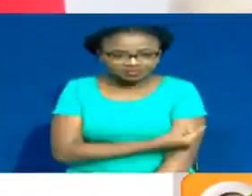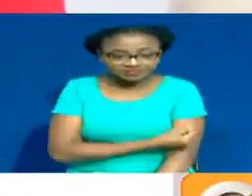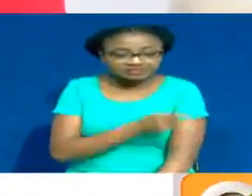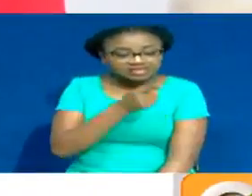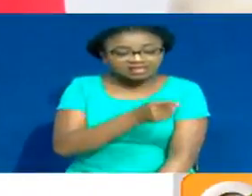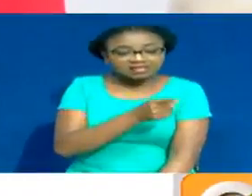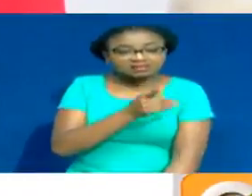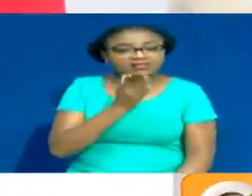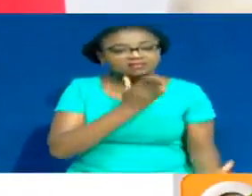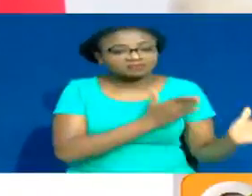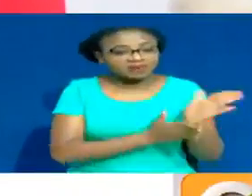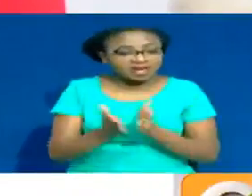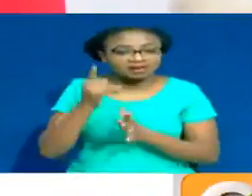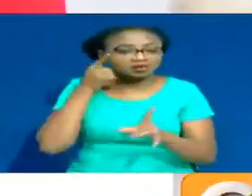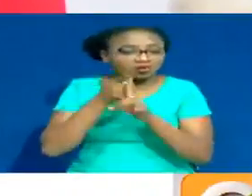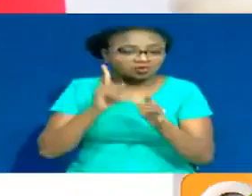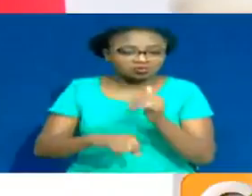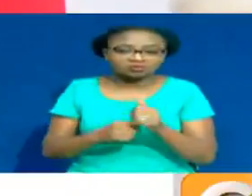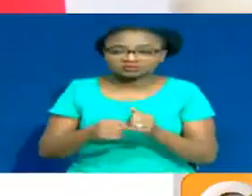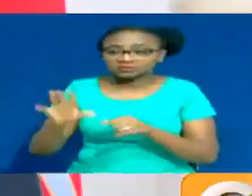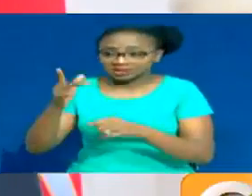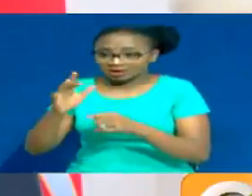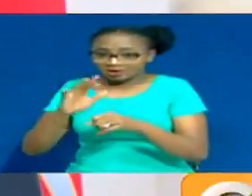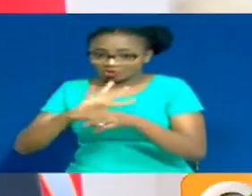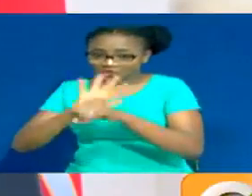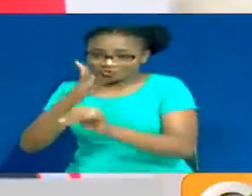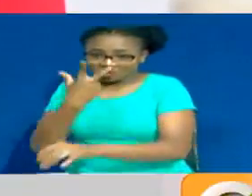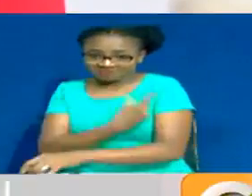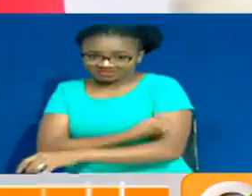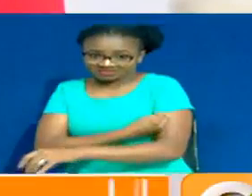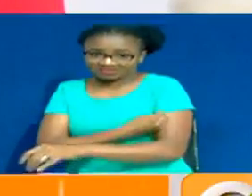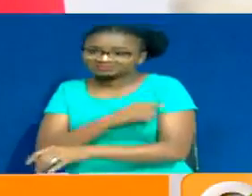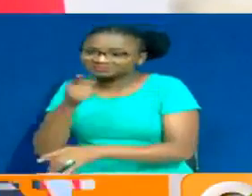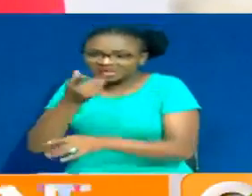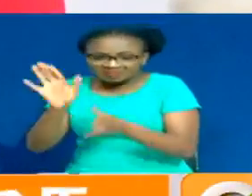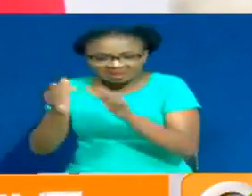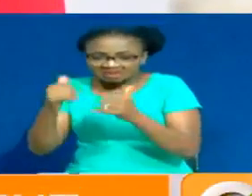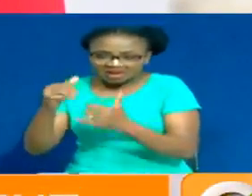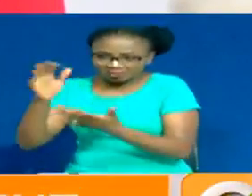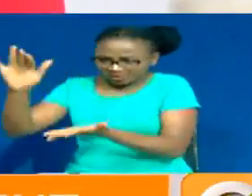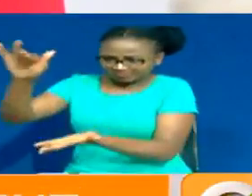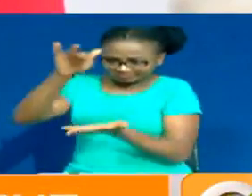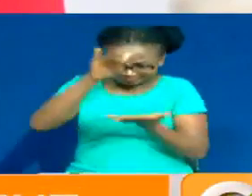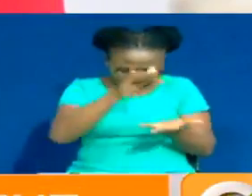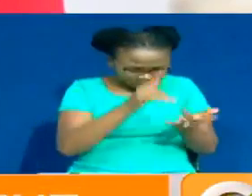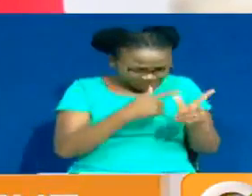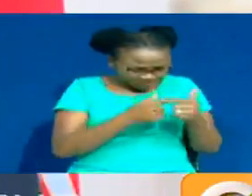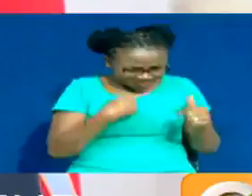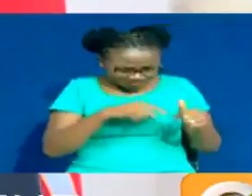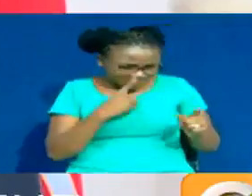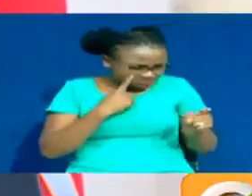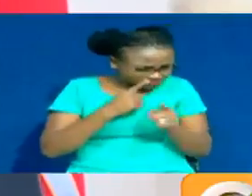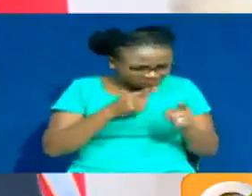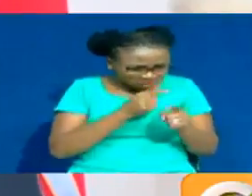The plan being to import the COVID-19 vaccine unpackaged and finalize the logistics of filling